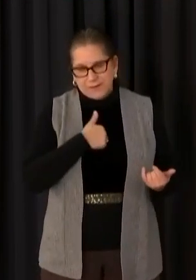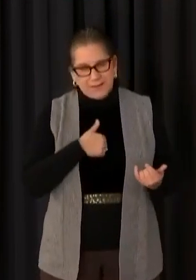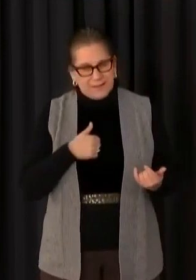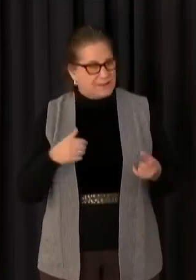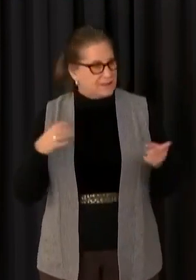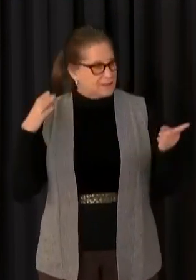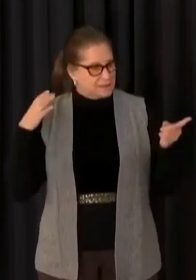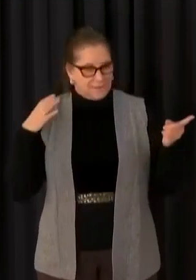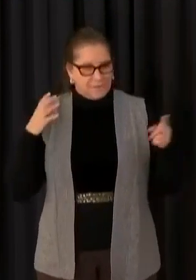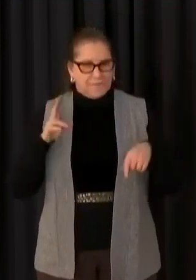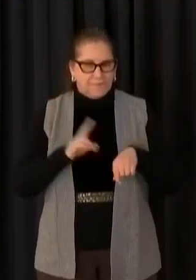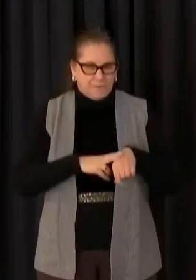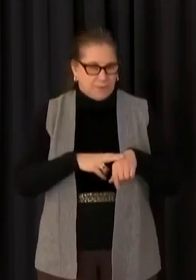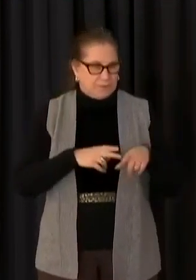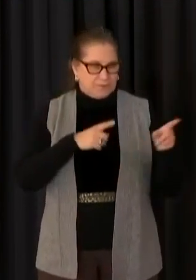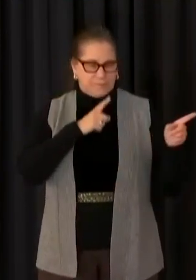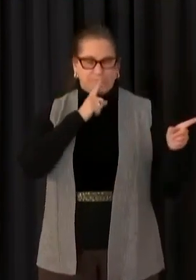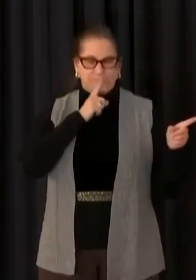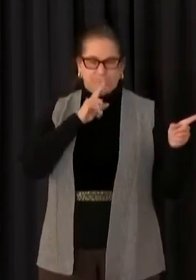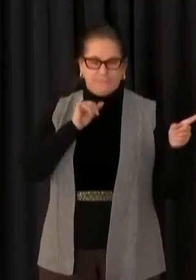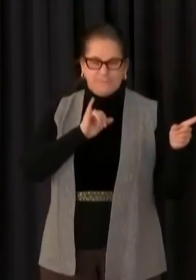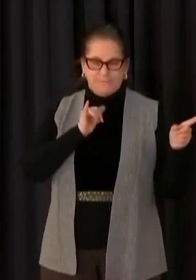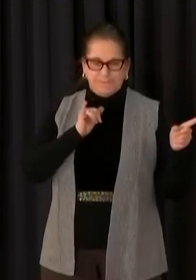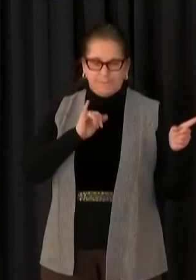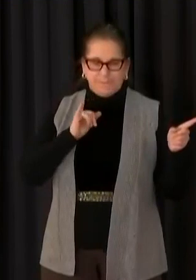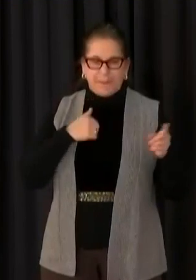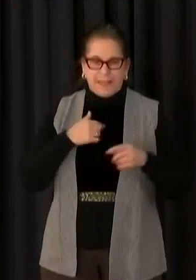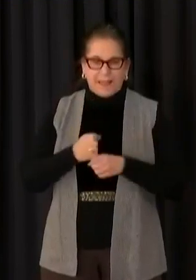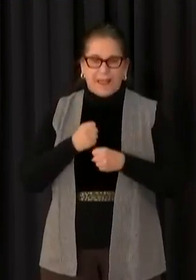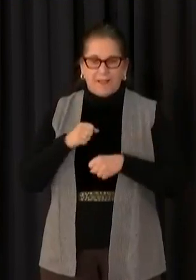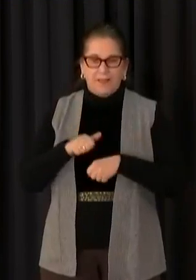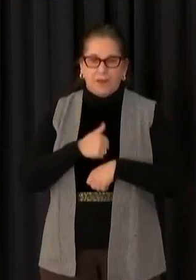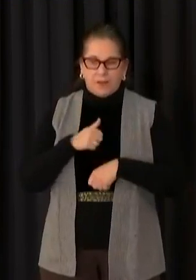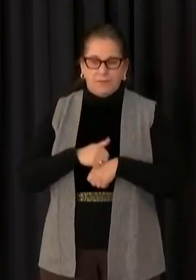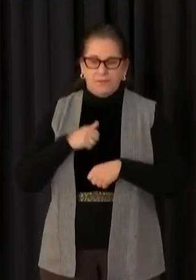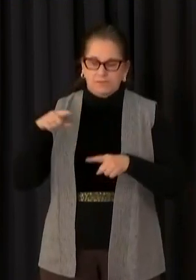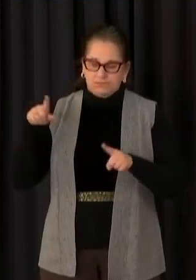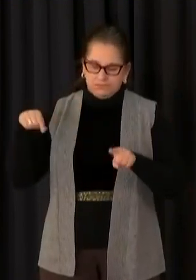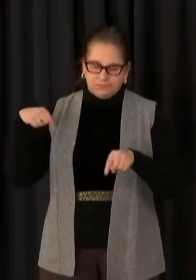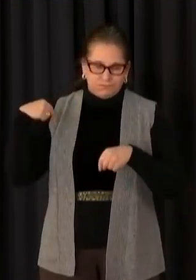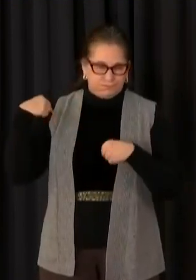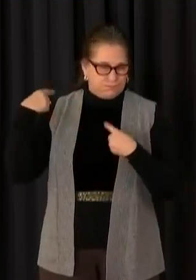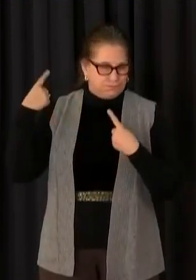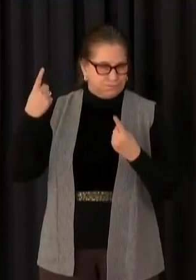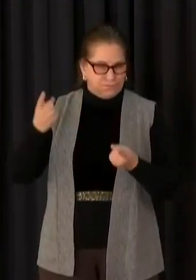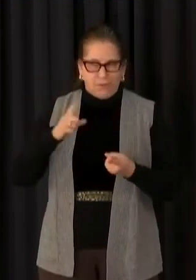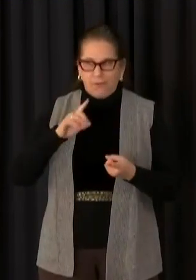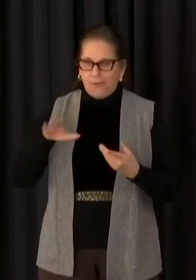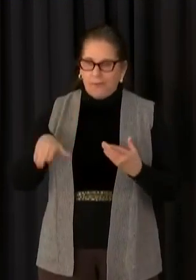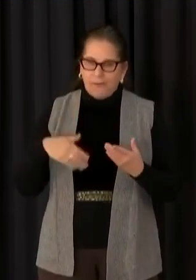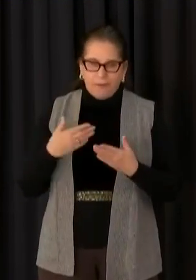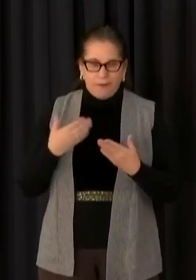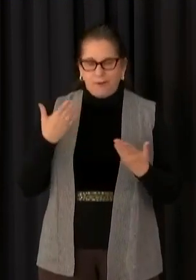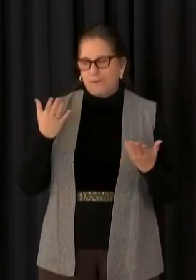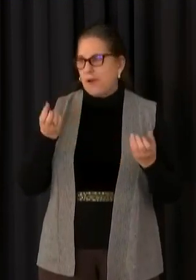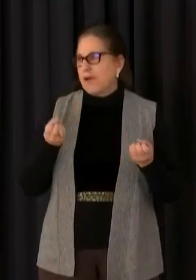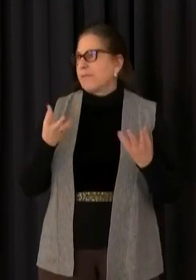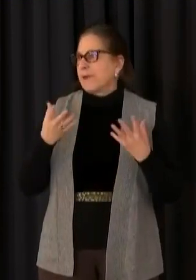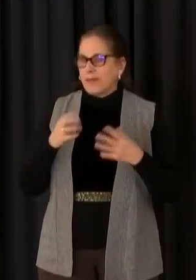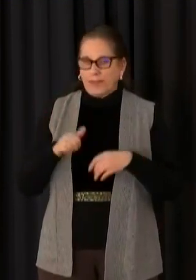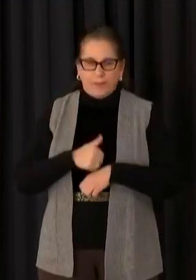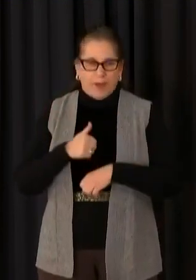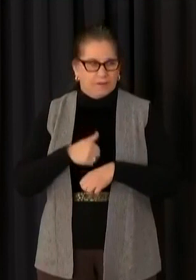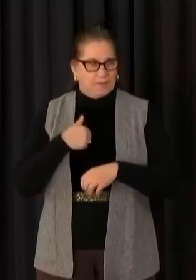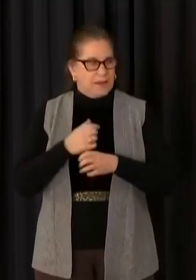around how we deal with them. I will say I get threats a lot. I don't know the number off the top.